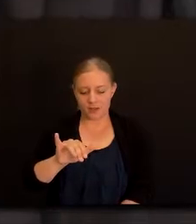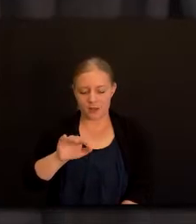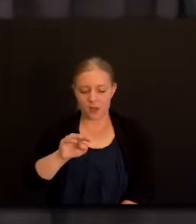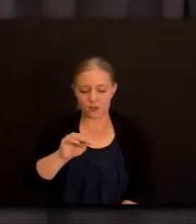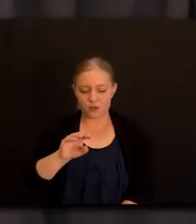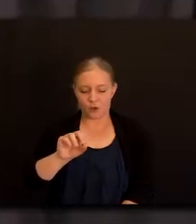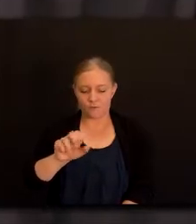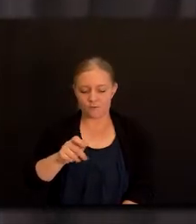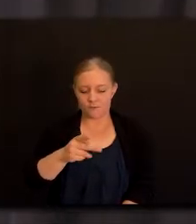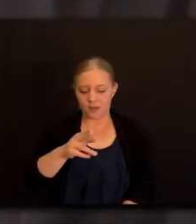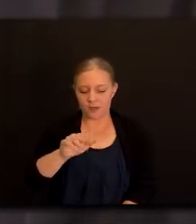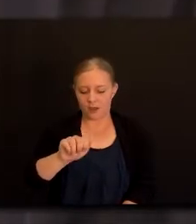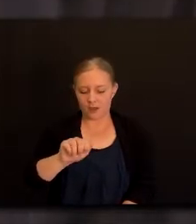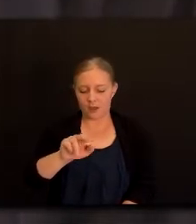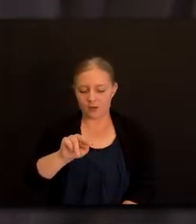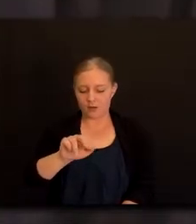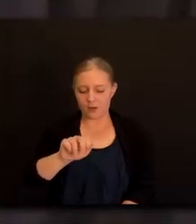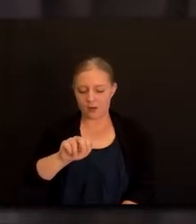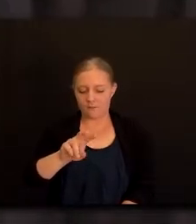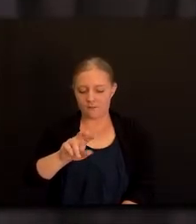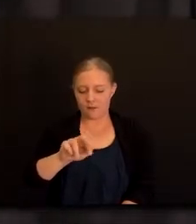Sophia Anne Marie Navarro.